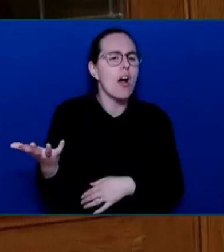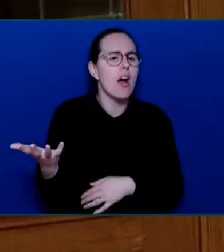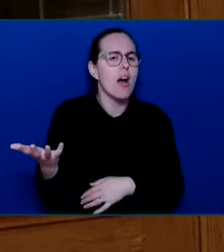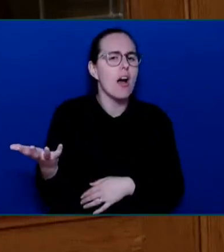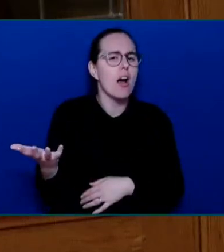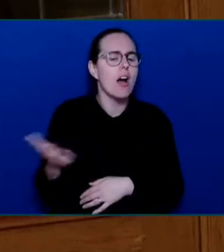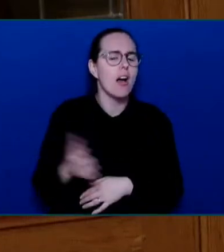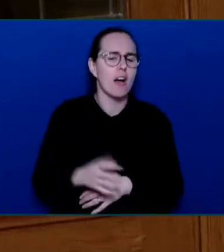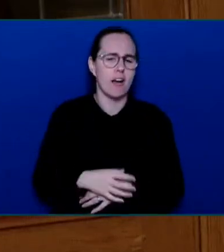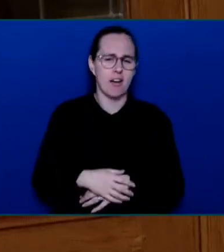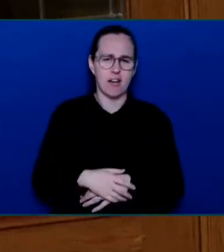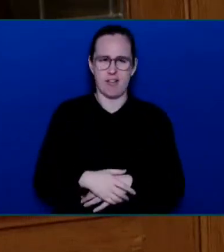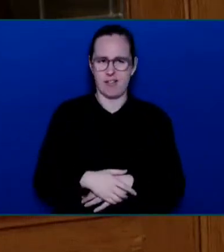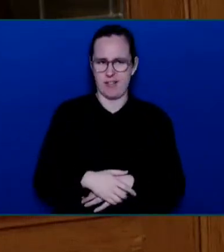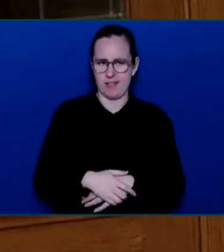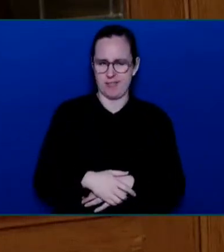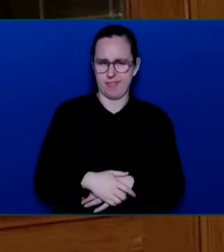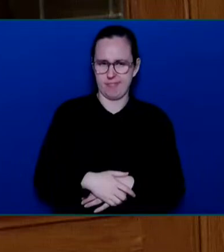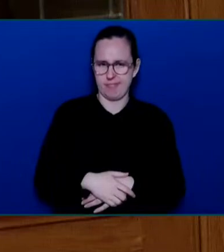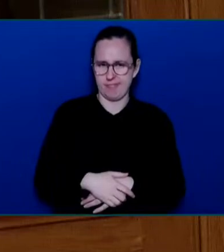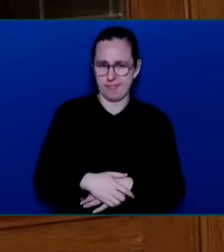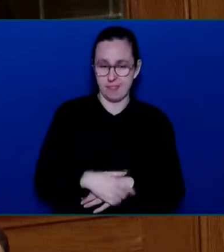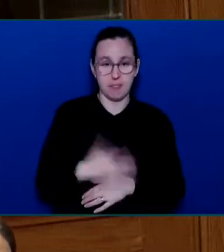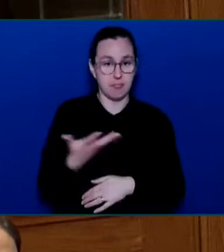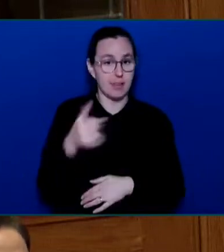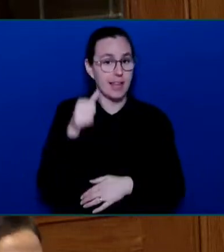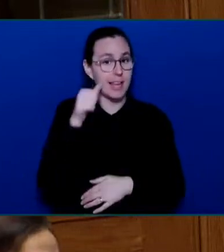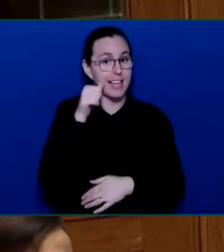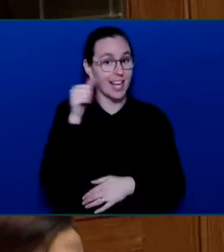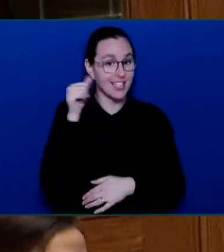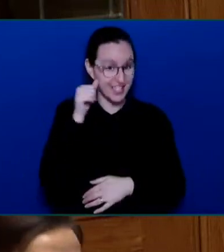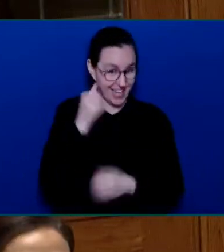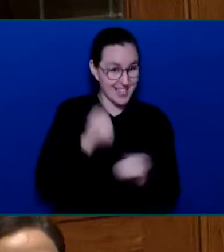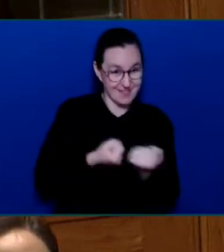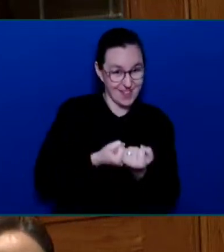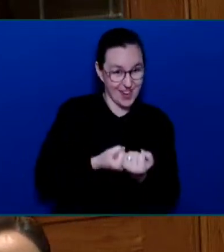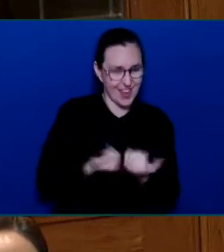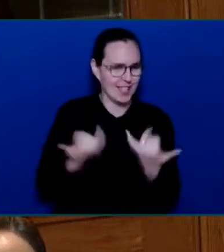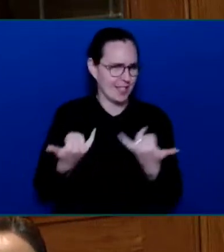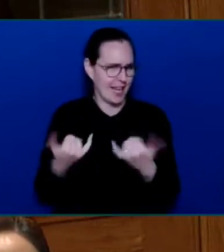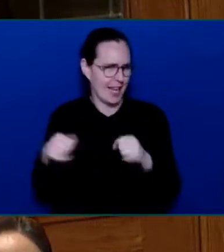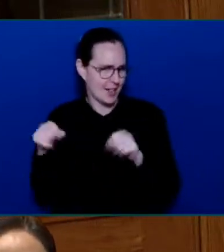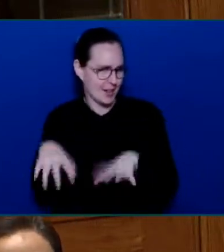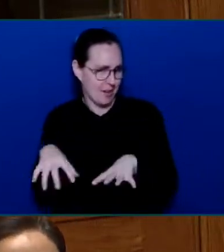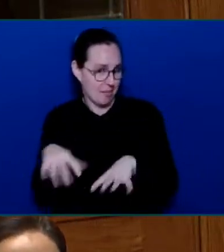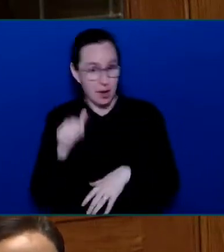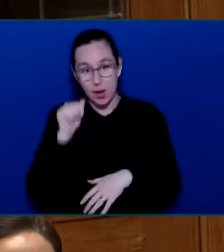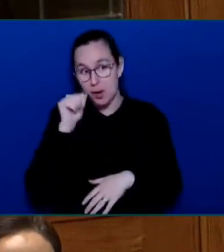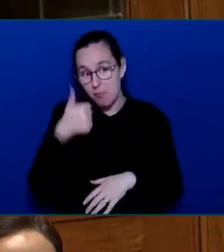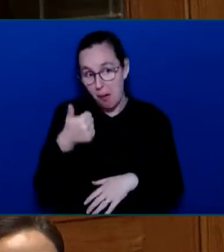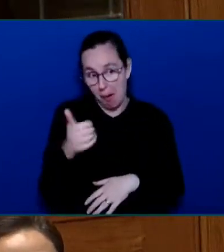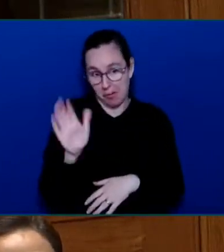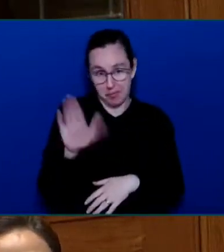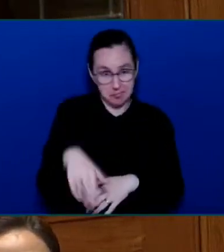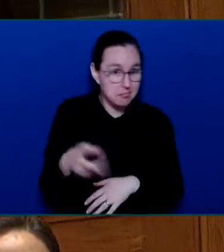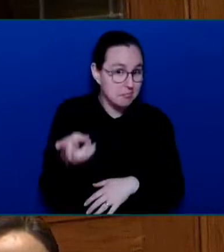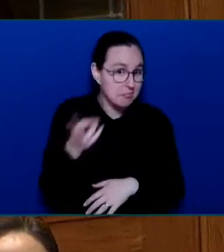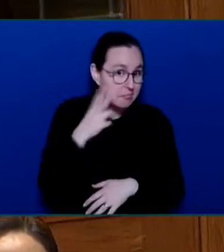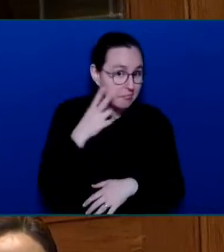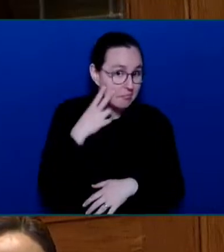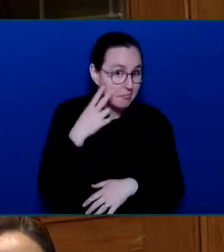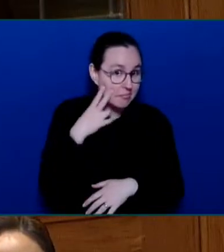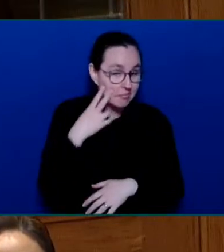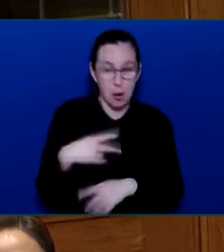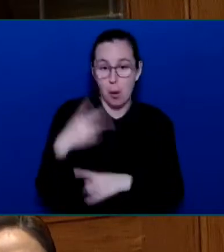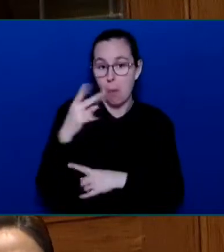Yesterday, they're supporting it. Today, they're cancelling it. Tomorrow, well, I guess they'll wait for a poll or see what we, the Conservative Party, will